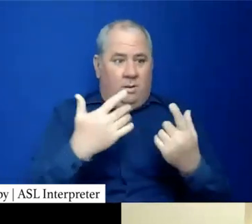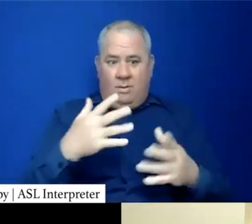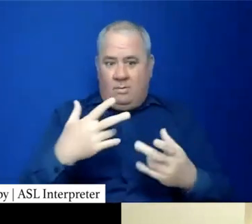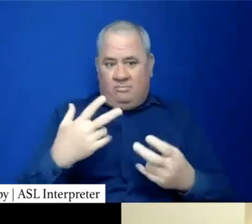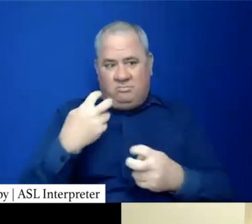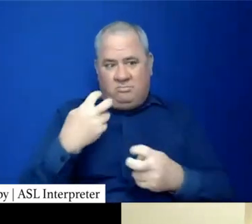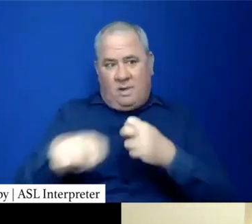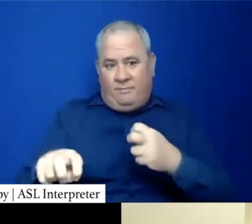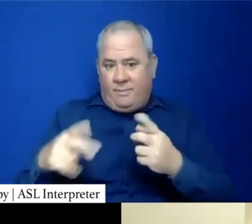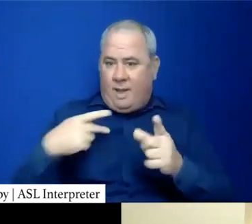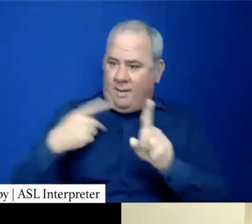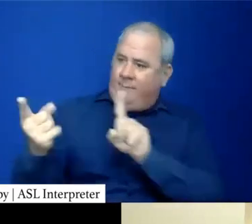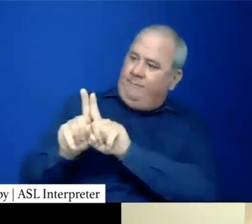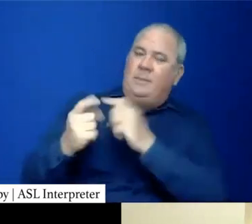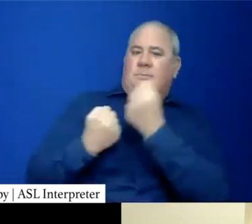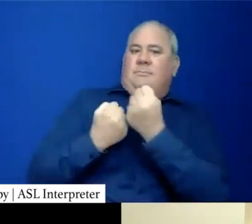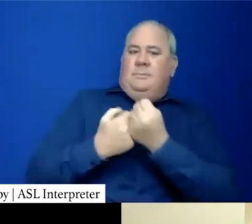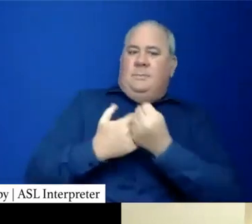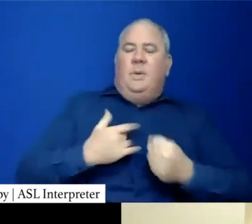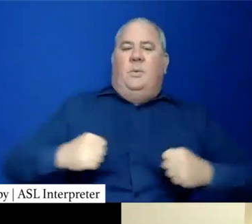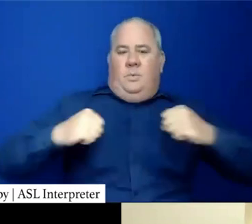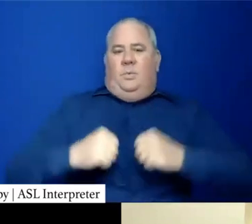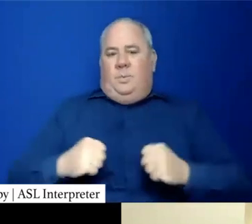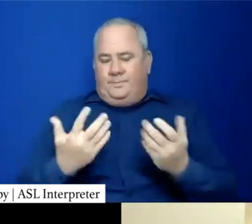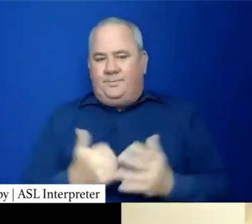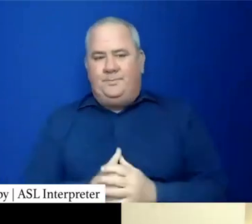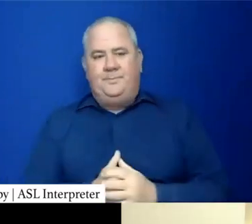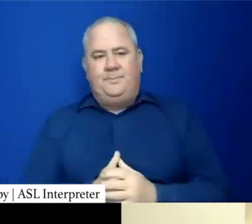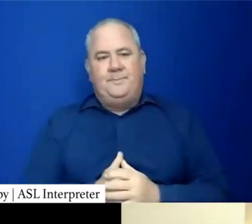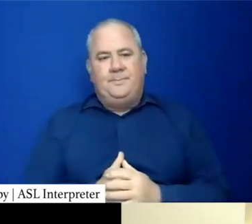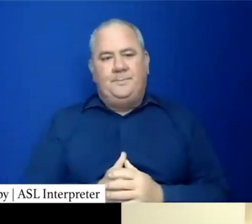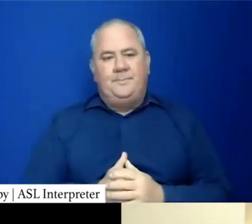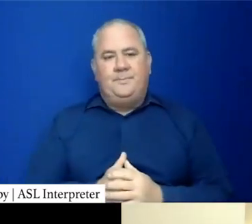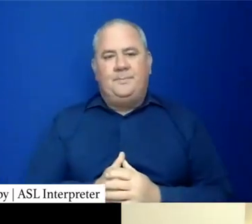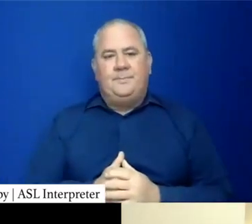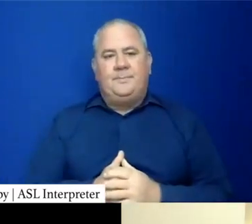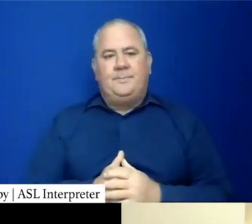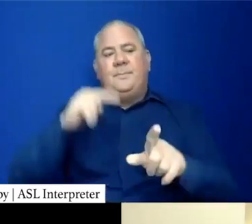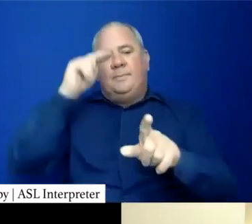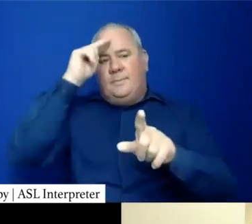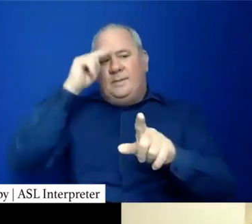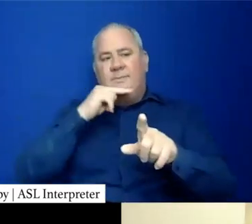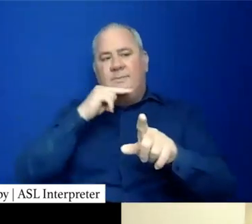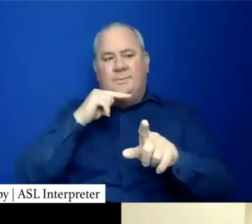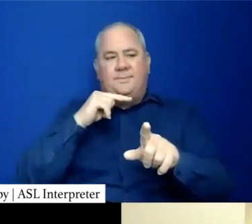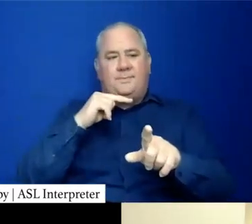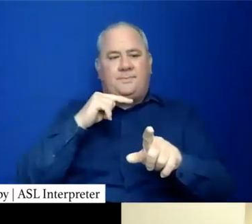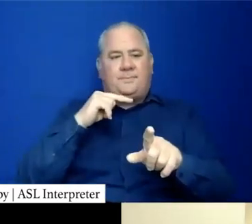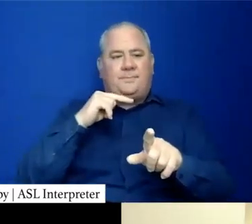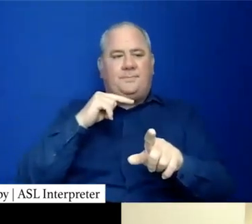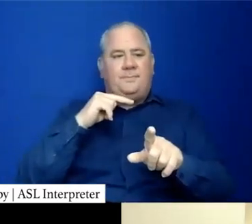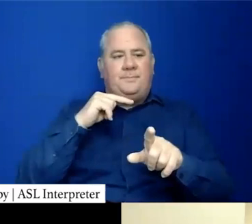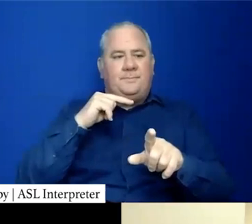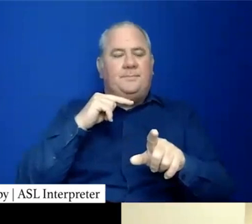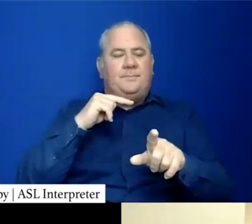One of my closest friends at work, I met once in a meeting at some point,